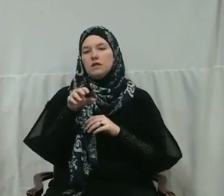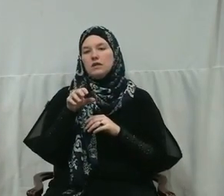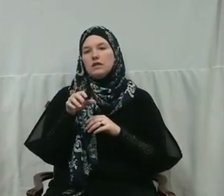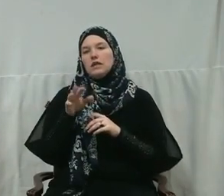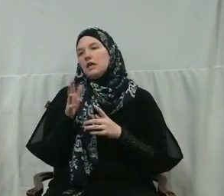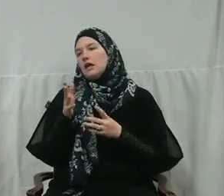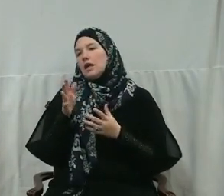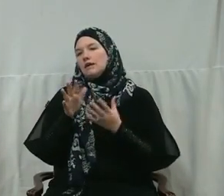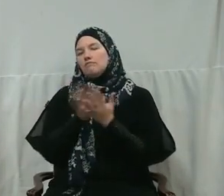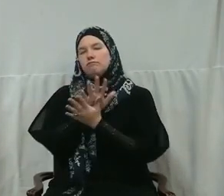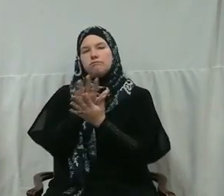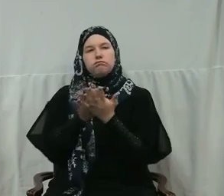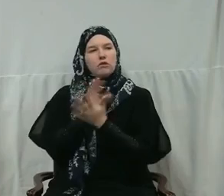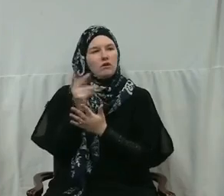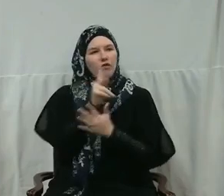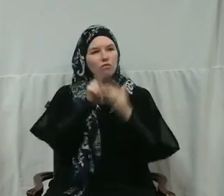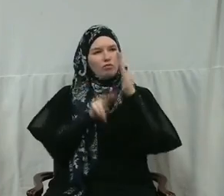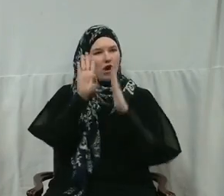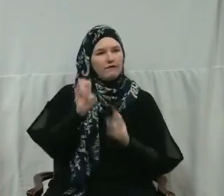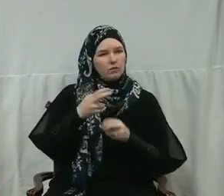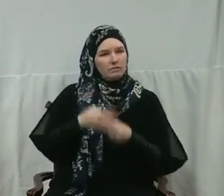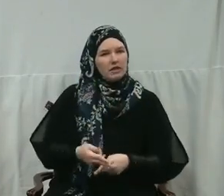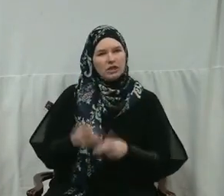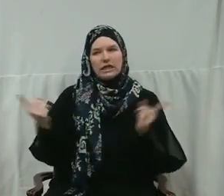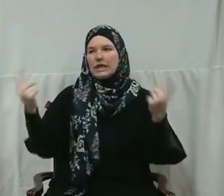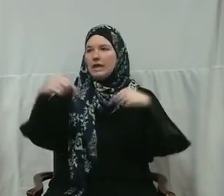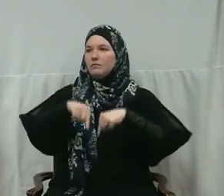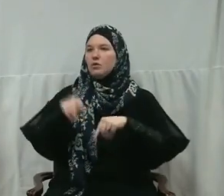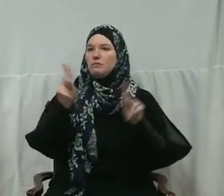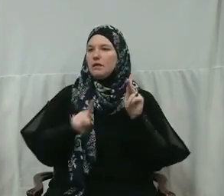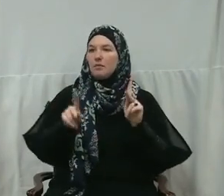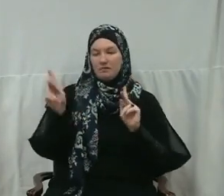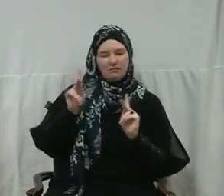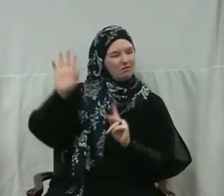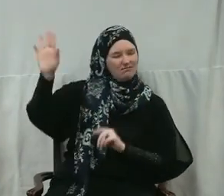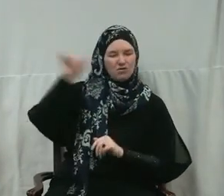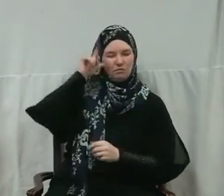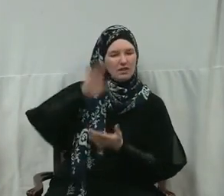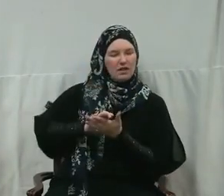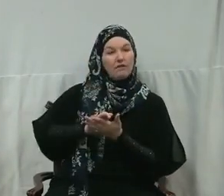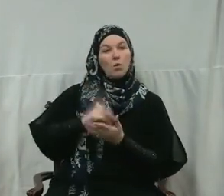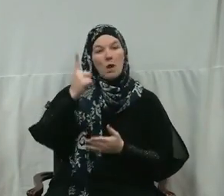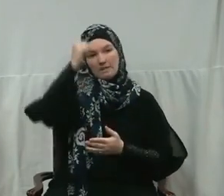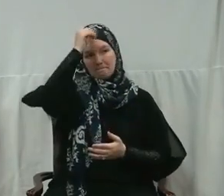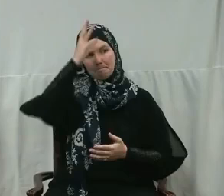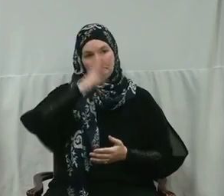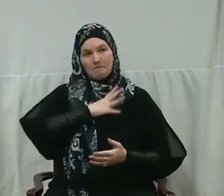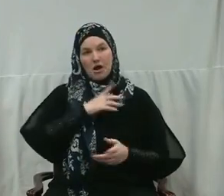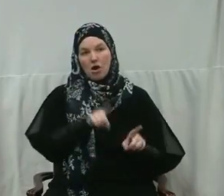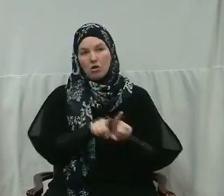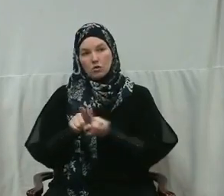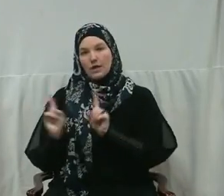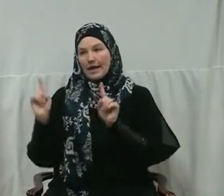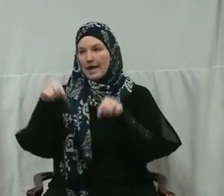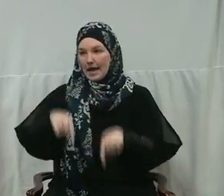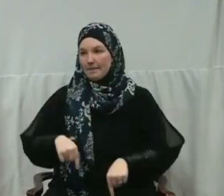ambiguously mentioned couple of prophets came to the people. They denied them, And a man also came